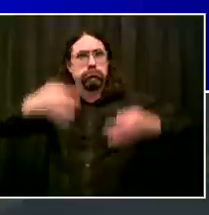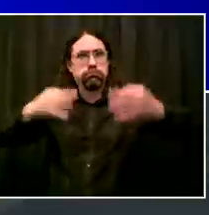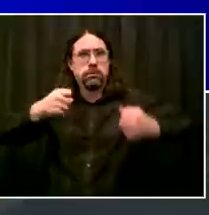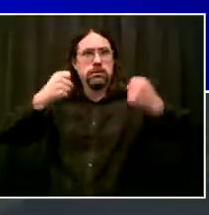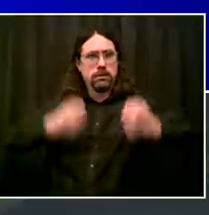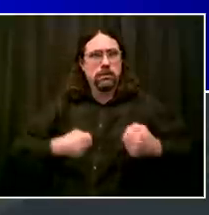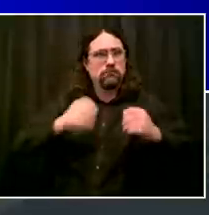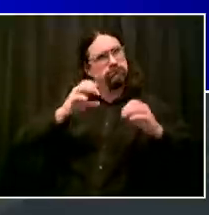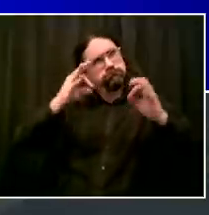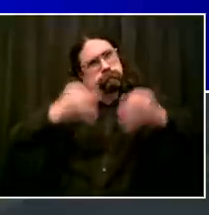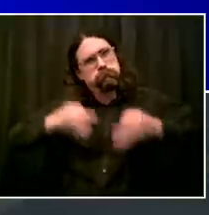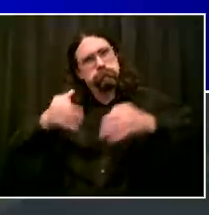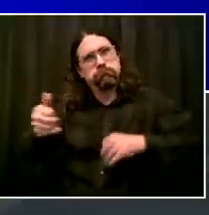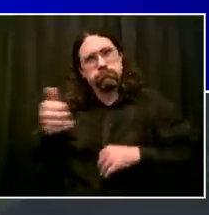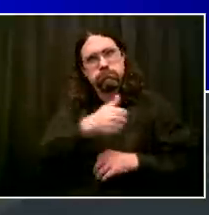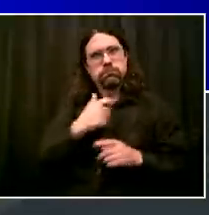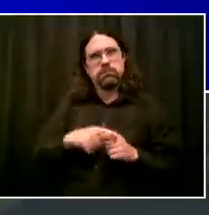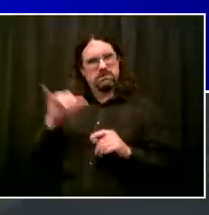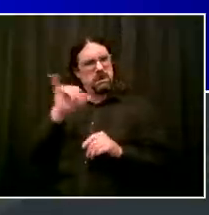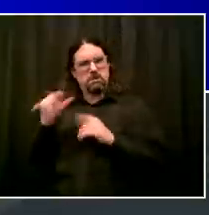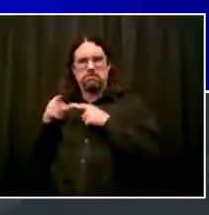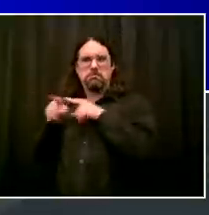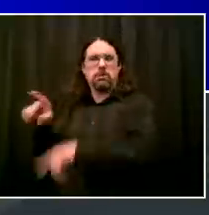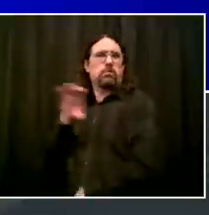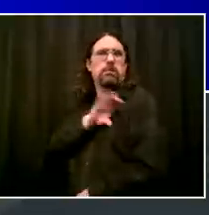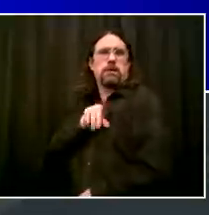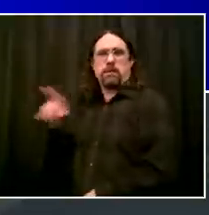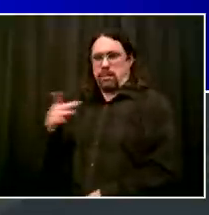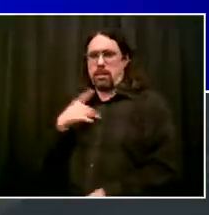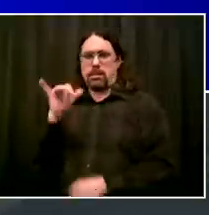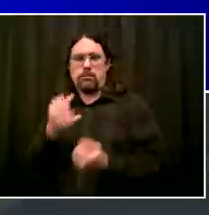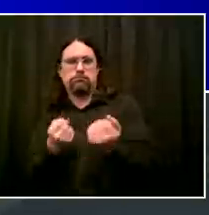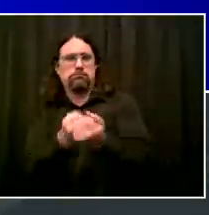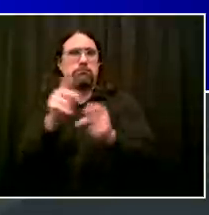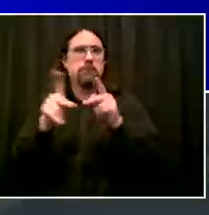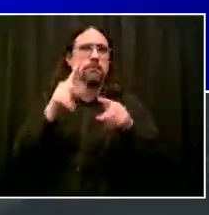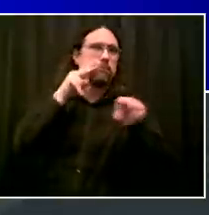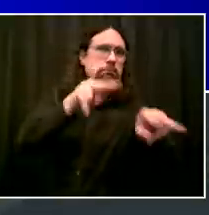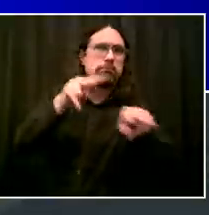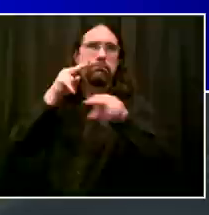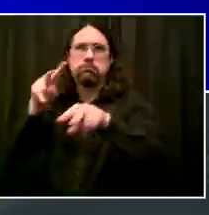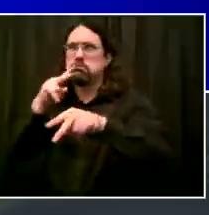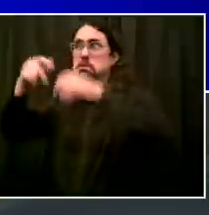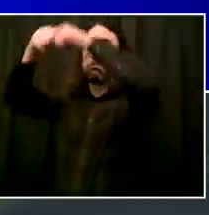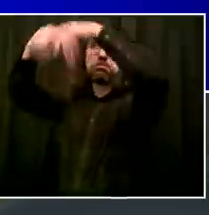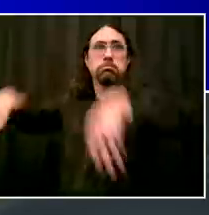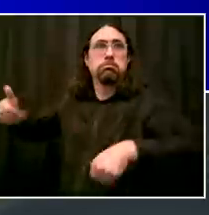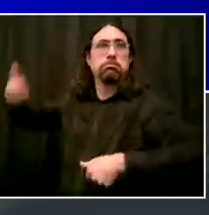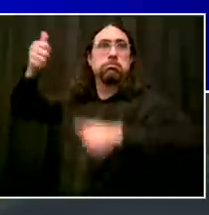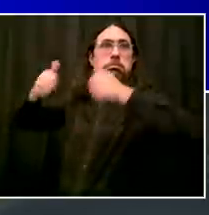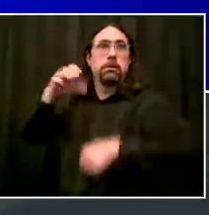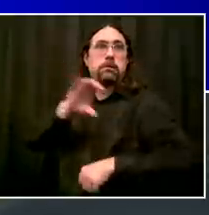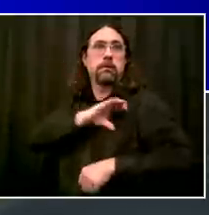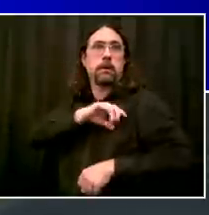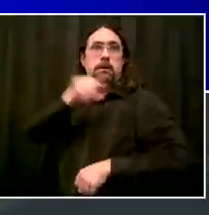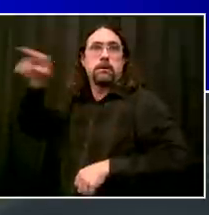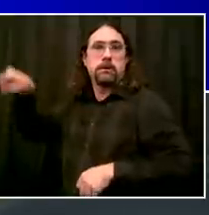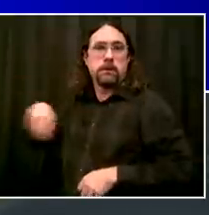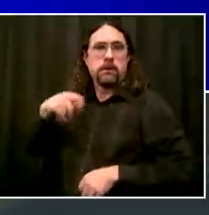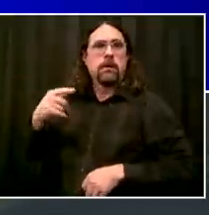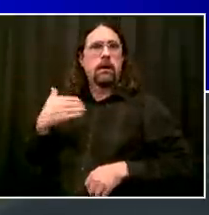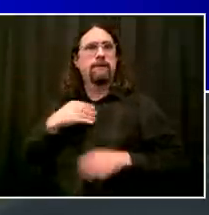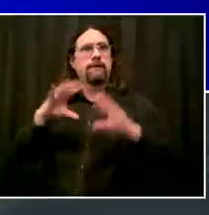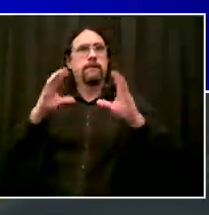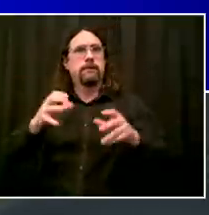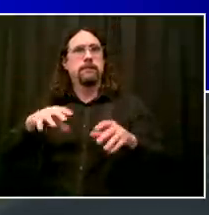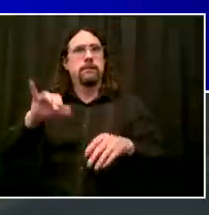so important. Of course, we have our ambassadors. That's a wonderful group of over 2,000 people, as I mentioned. But we want to go farther, and we want to take this